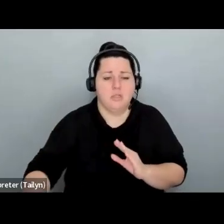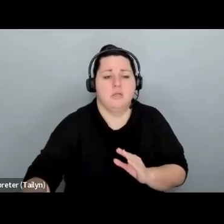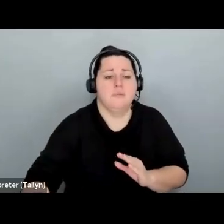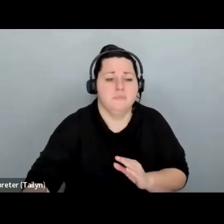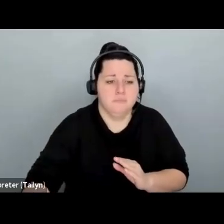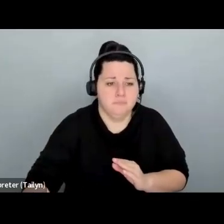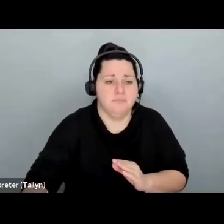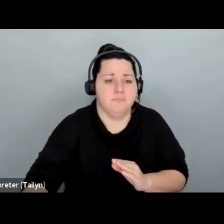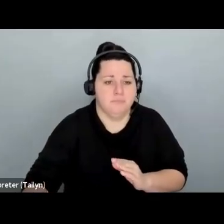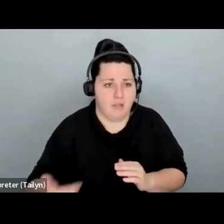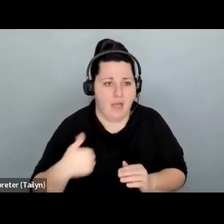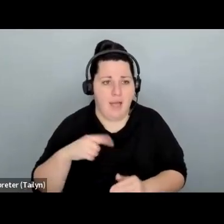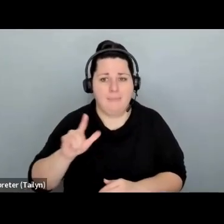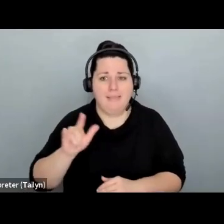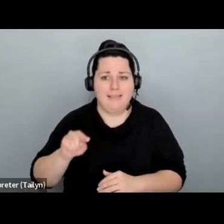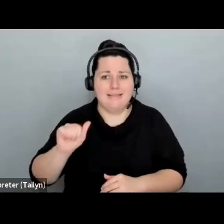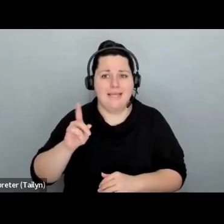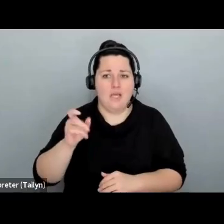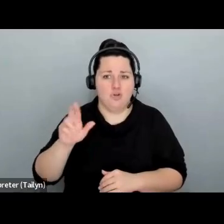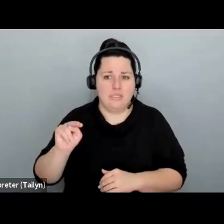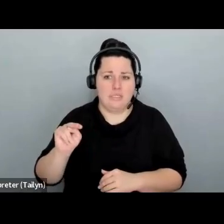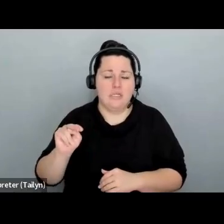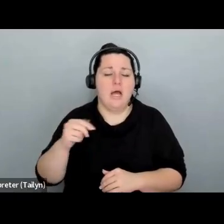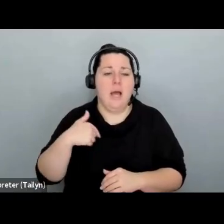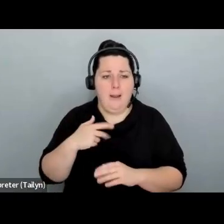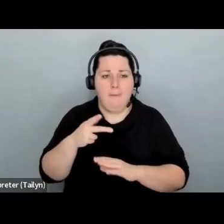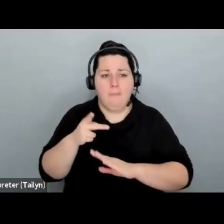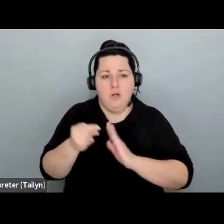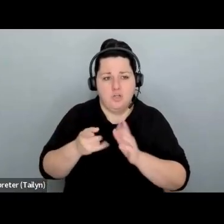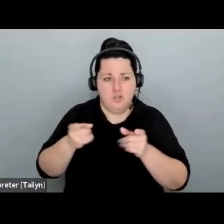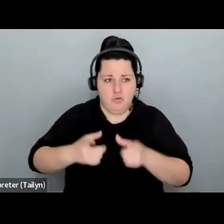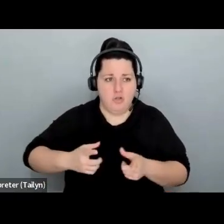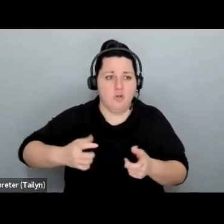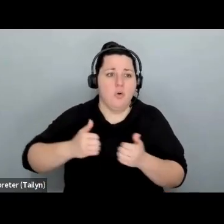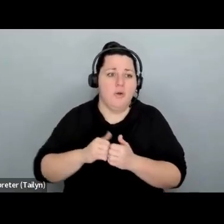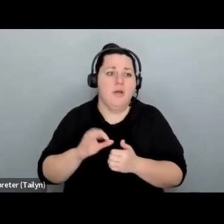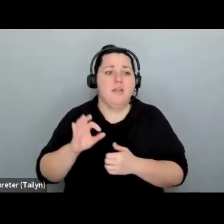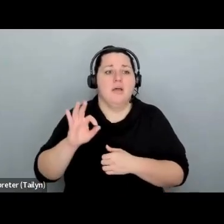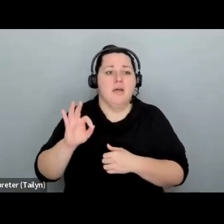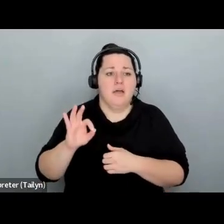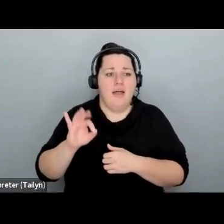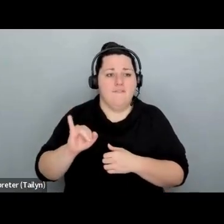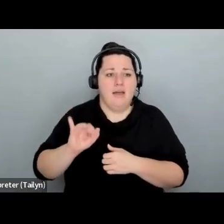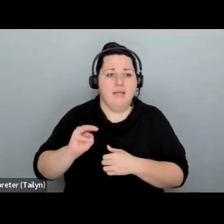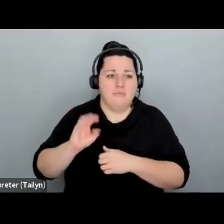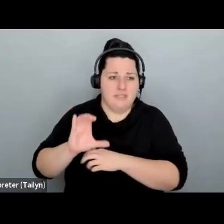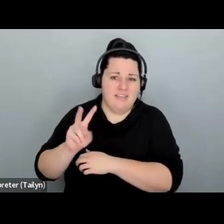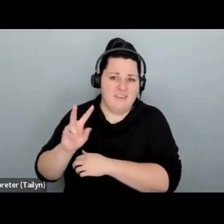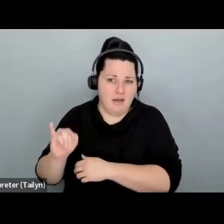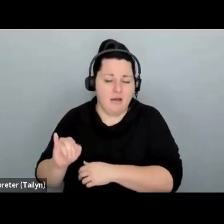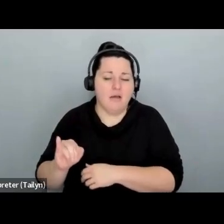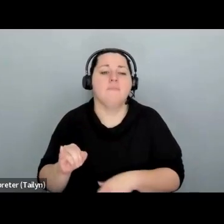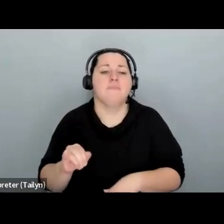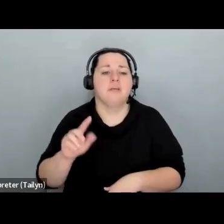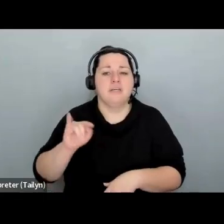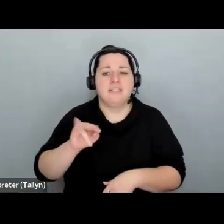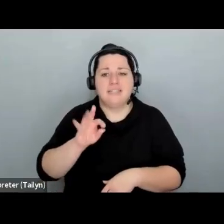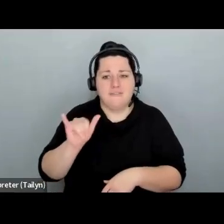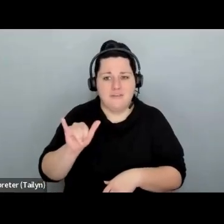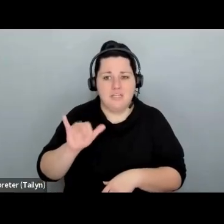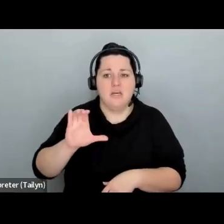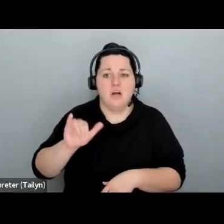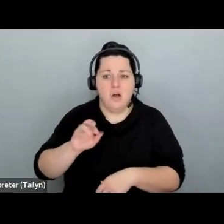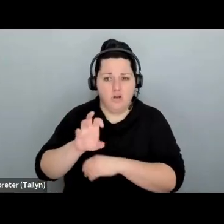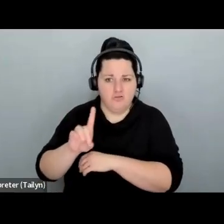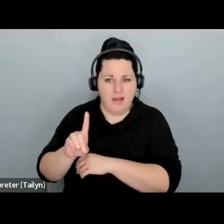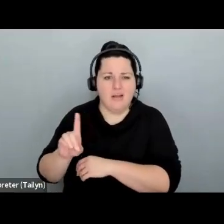Liz Anderson. I am the project director with the Florida Instructional Materials Center for the Visually Impaired. Tiffany Conrad is our coordinator.